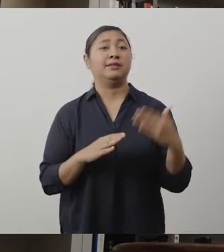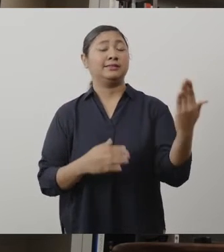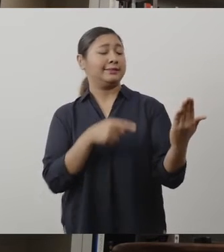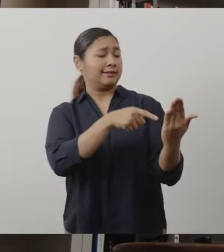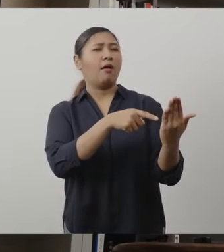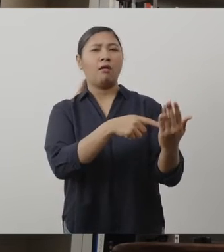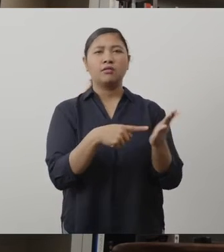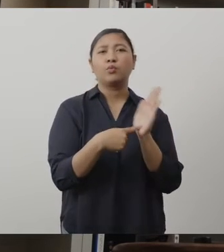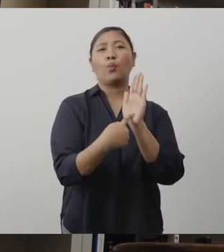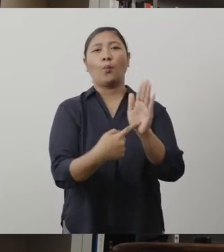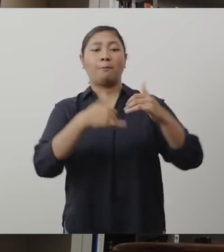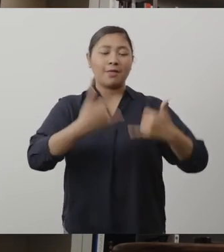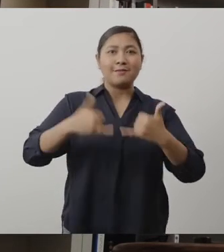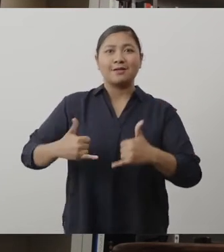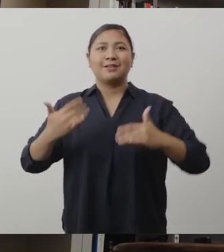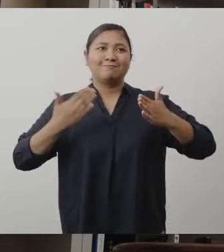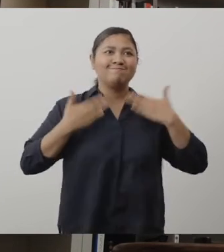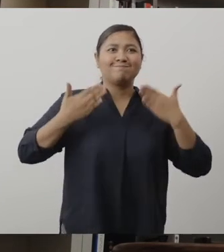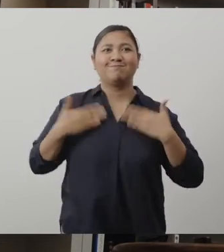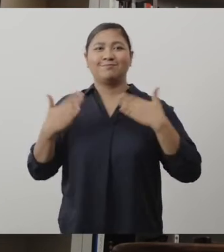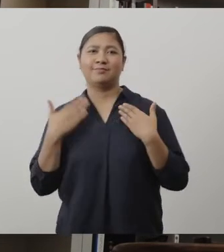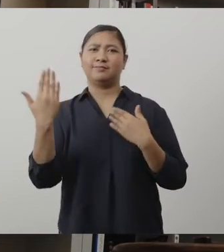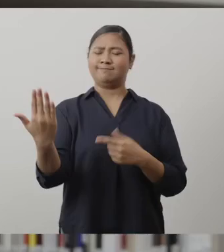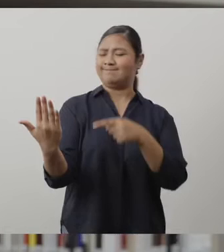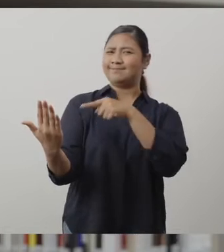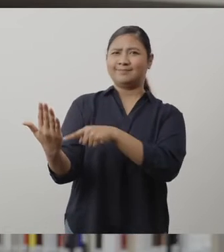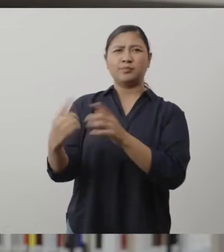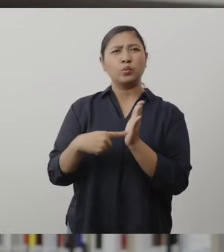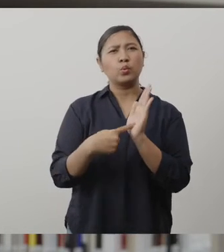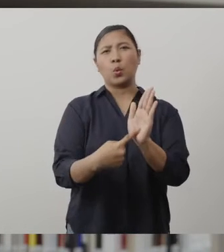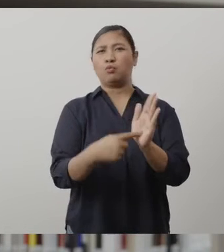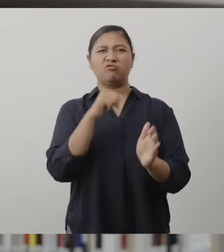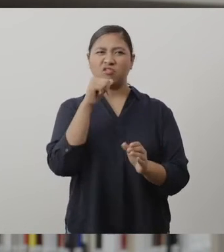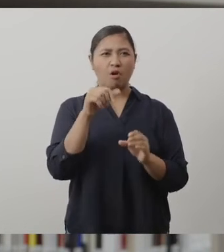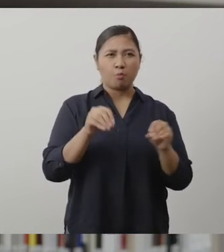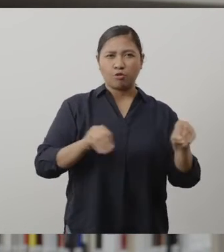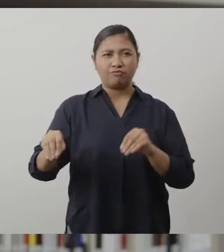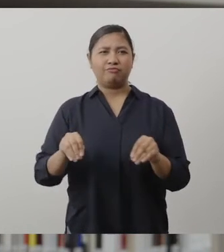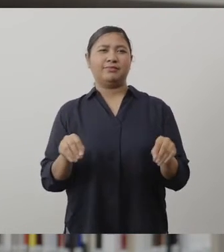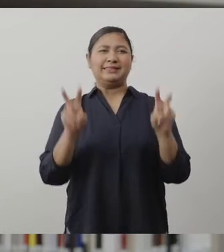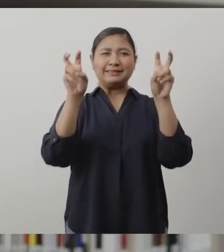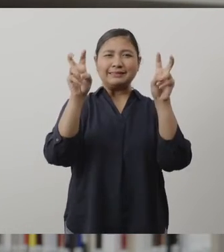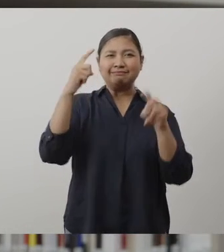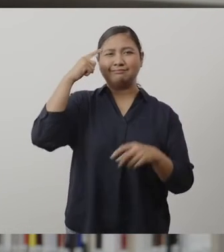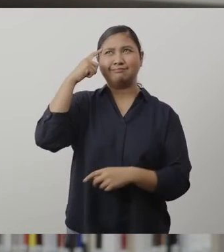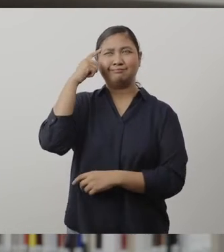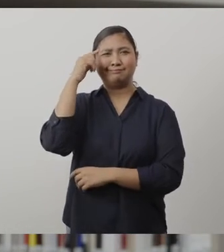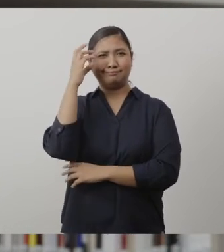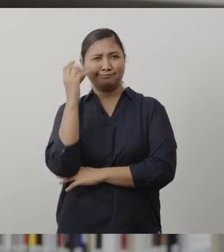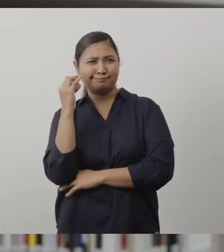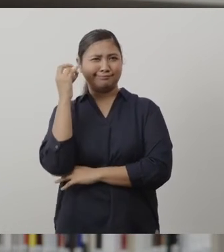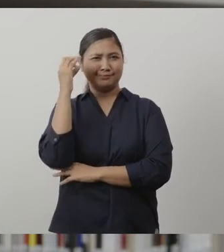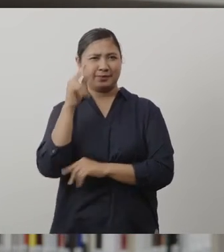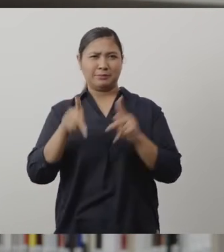also reflect on their own life experiences, which is a mixed bag of emotion. They begin to realize even though times of sadness